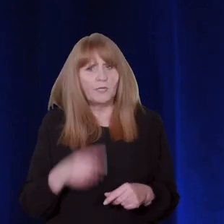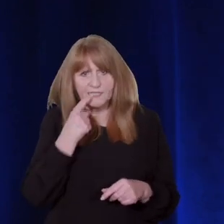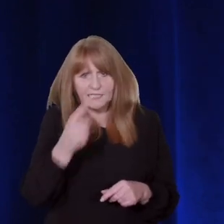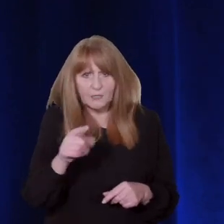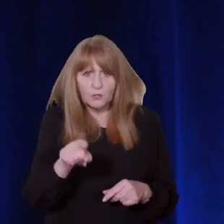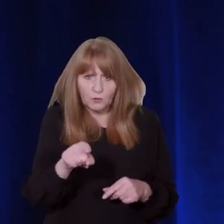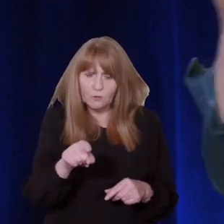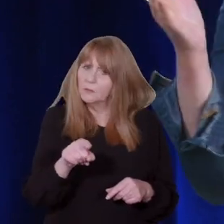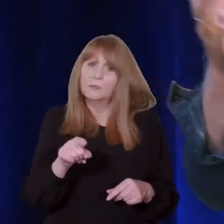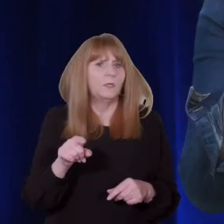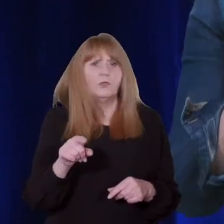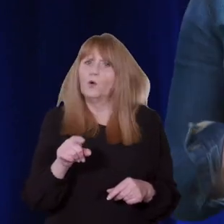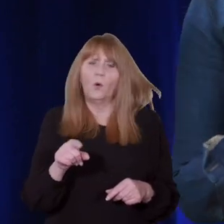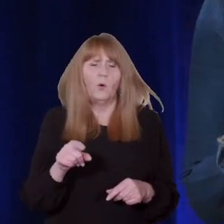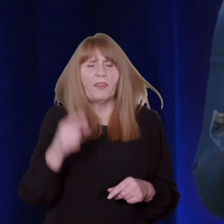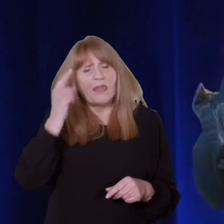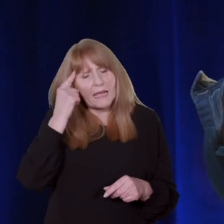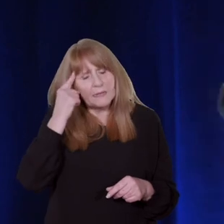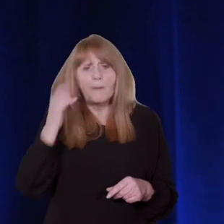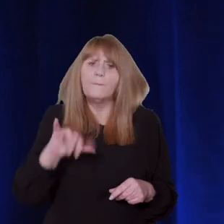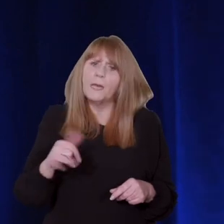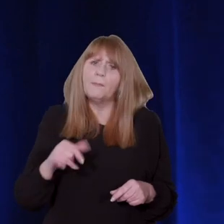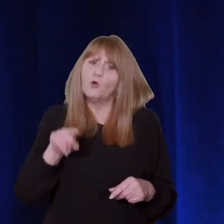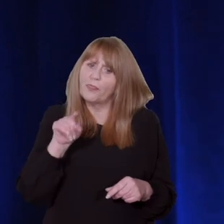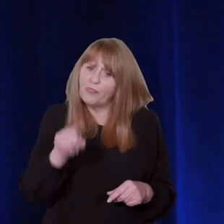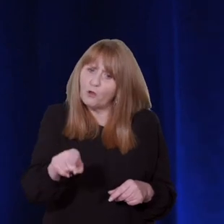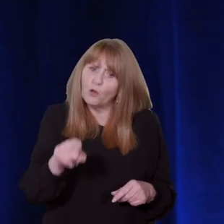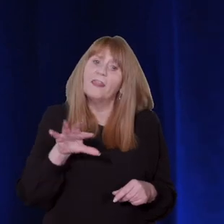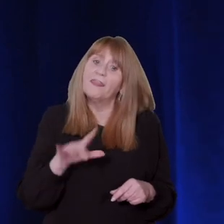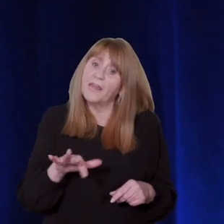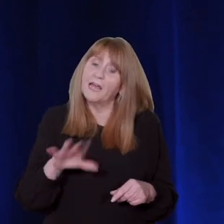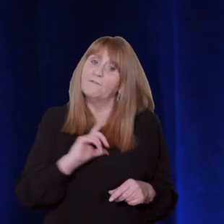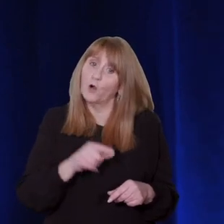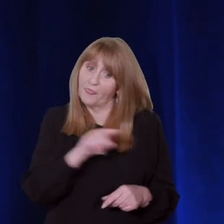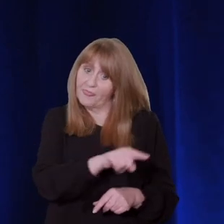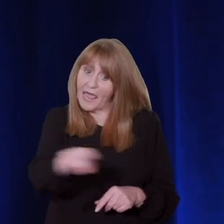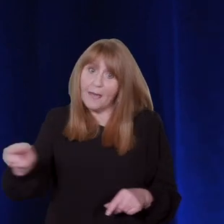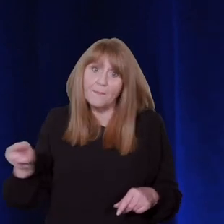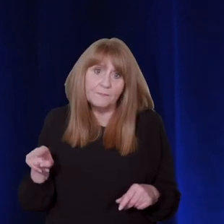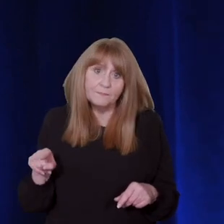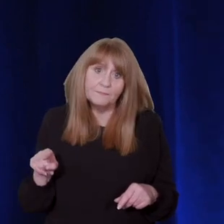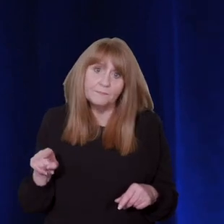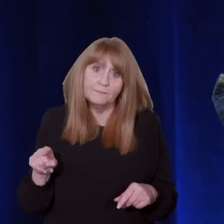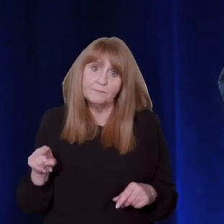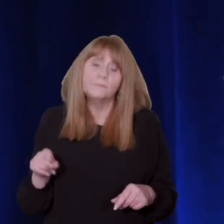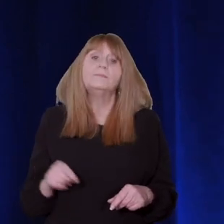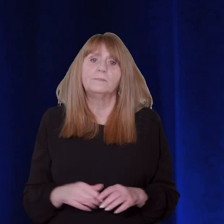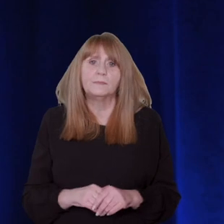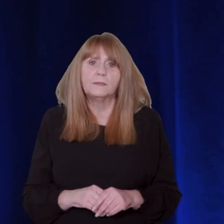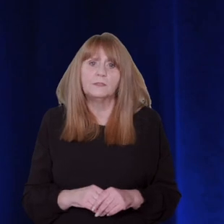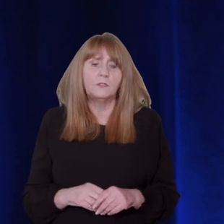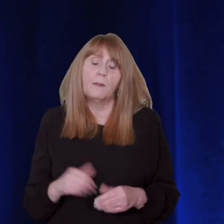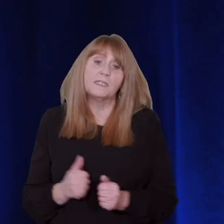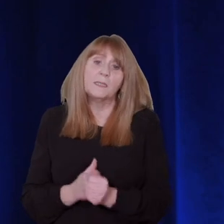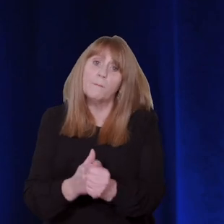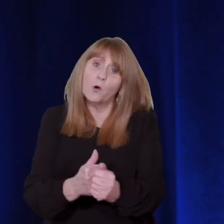all over again and be there for them? Be willing to turn up, to encourage, to love, to support, to pray with, to even just sit